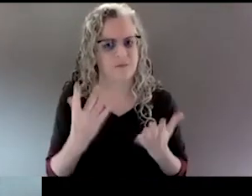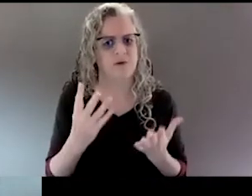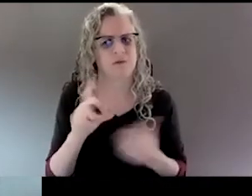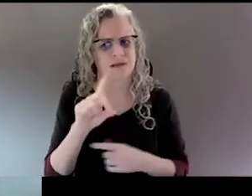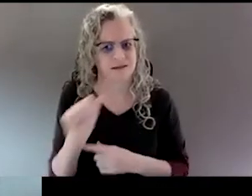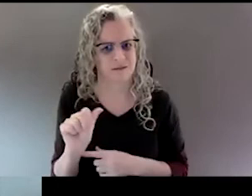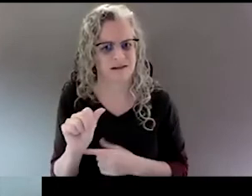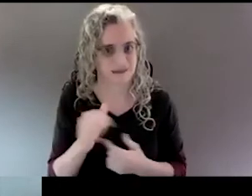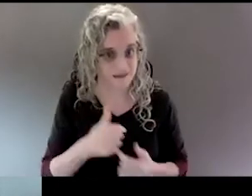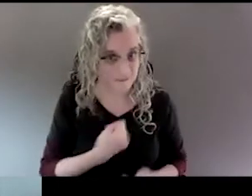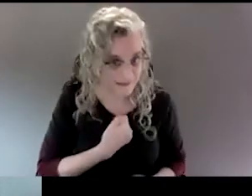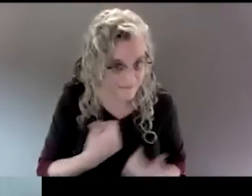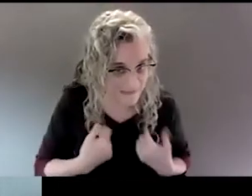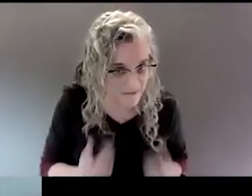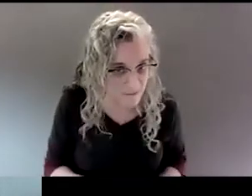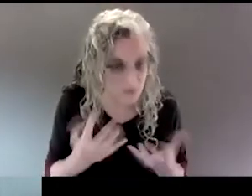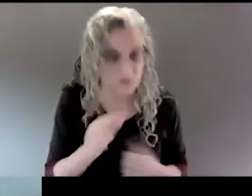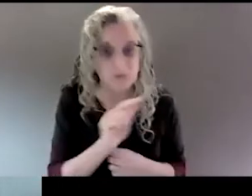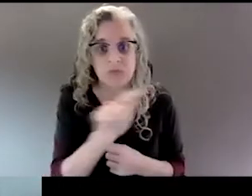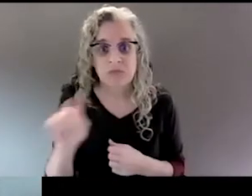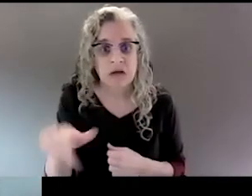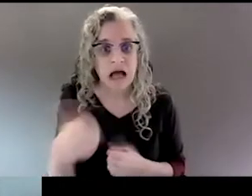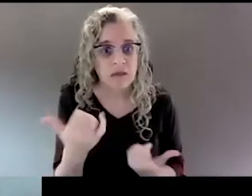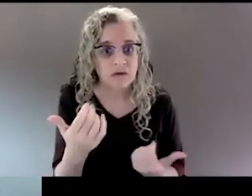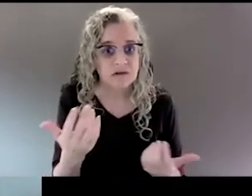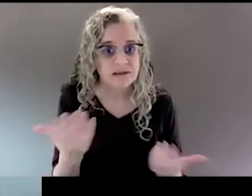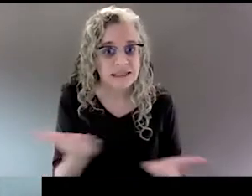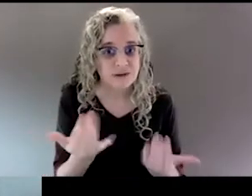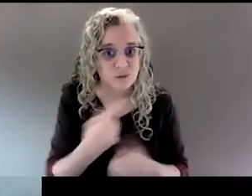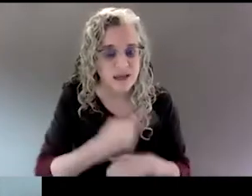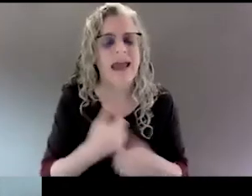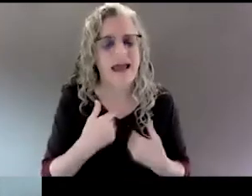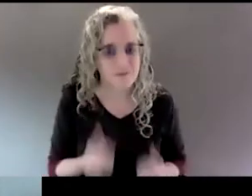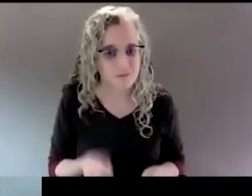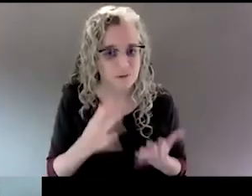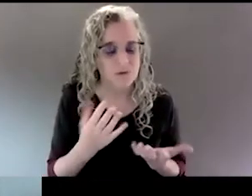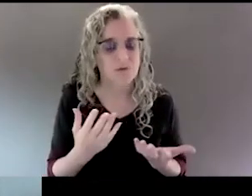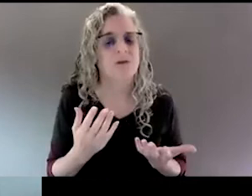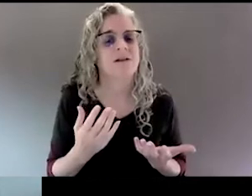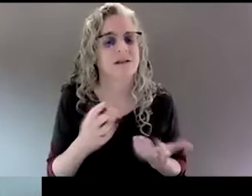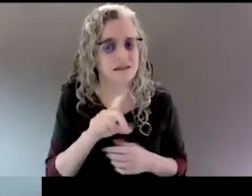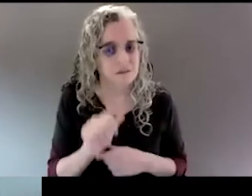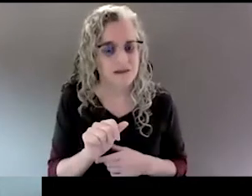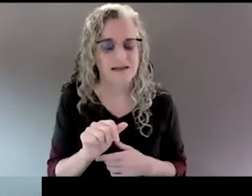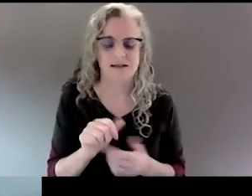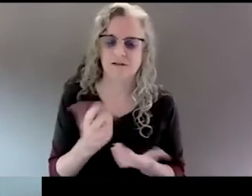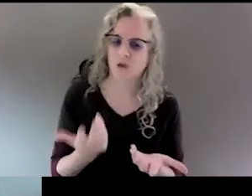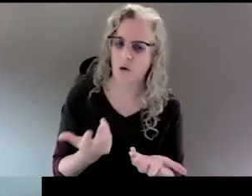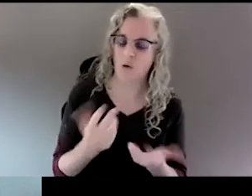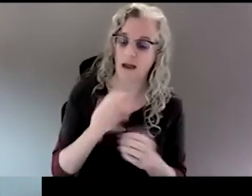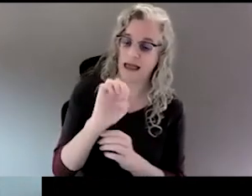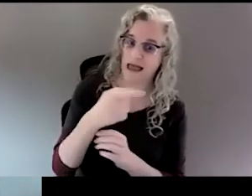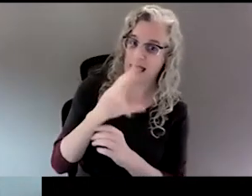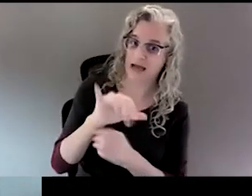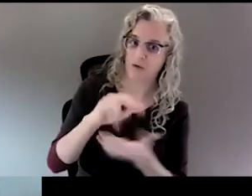So what does that look like from an equity strategy when everyone is heard, right? That we understand the commonalities